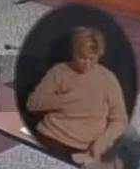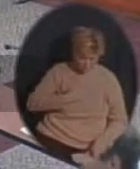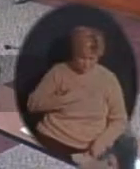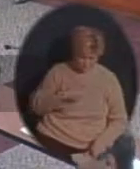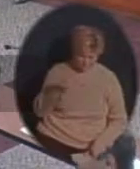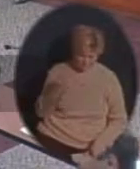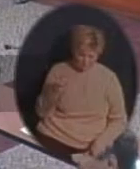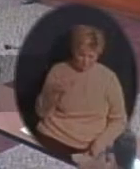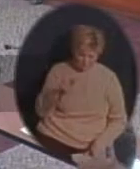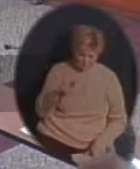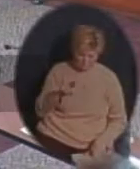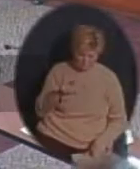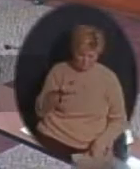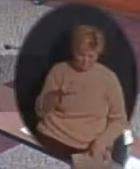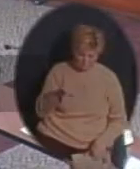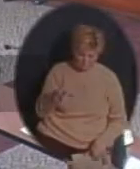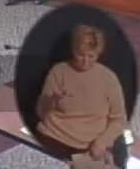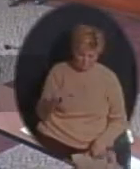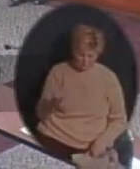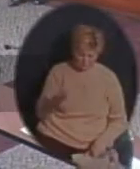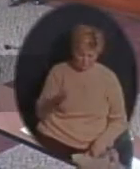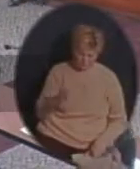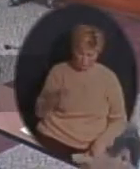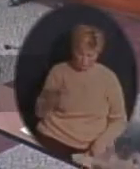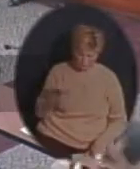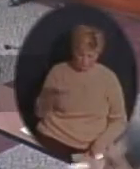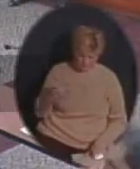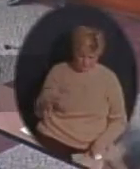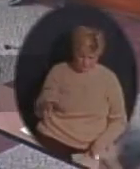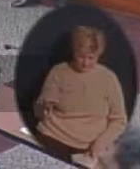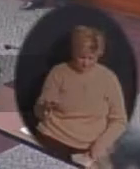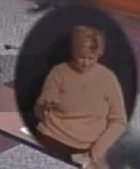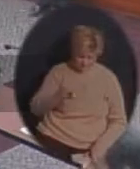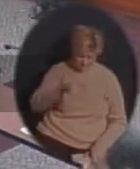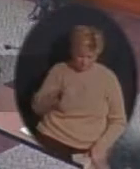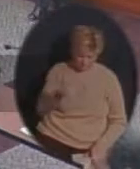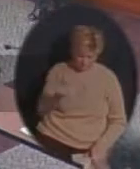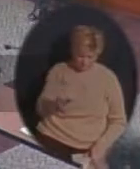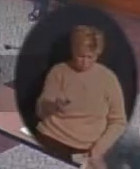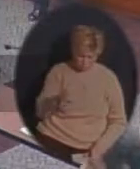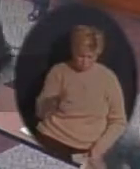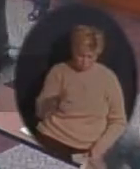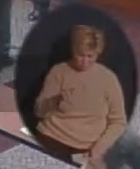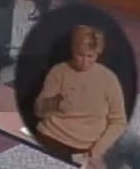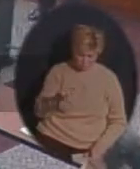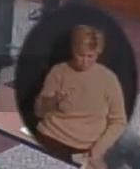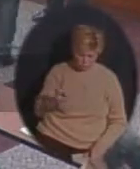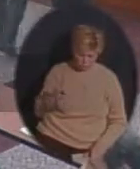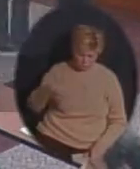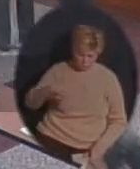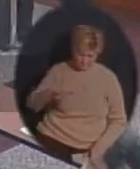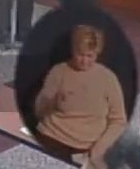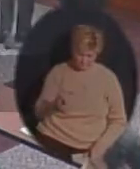This is a hardworking group. We've already drafted them into some of them into some of our task forces